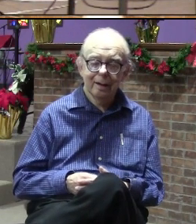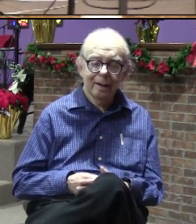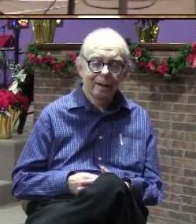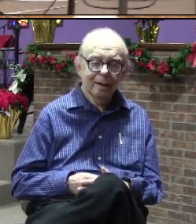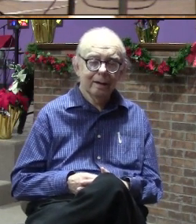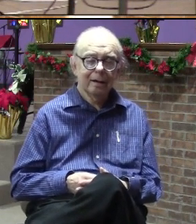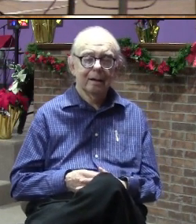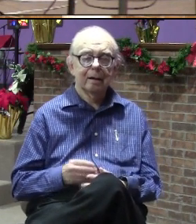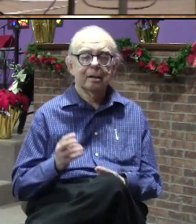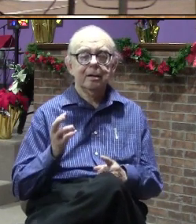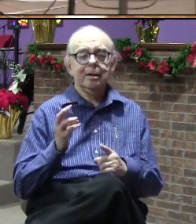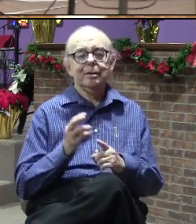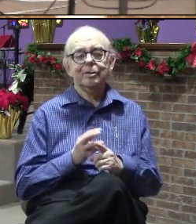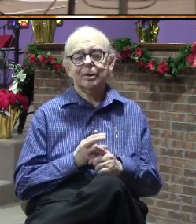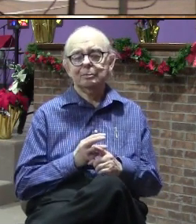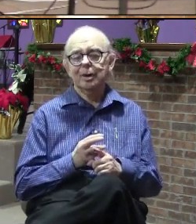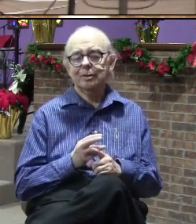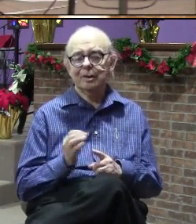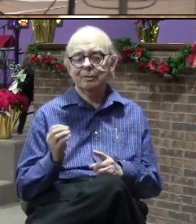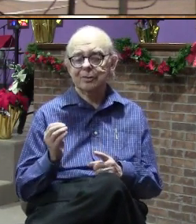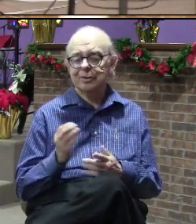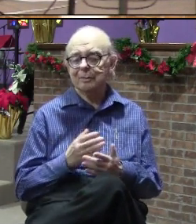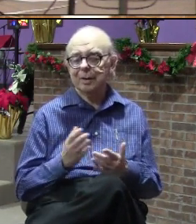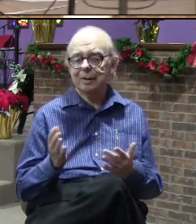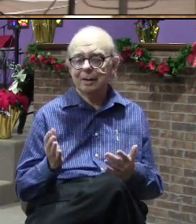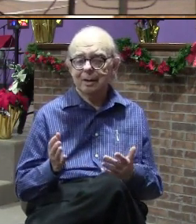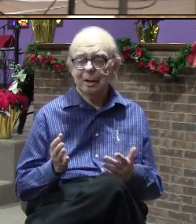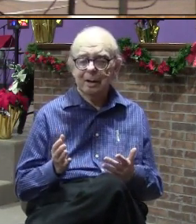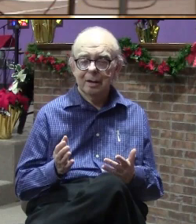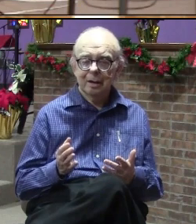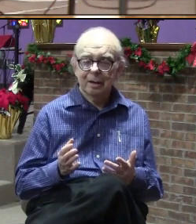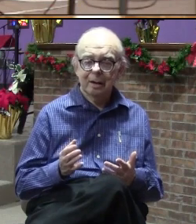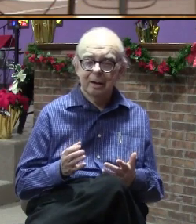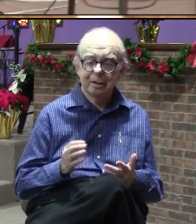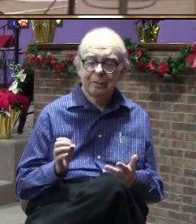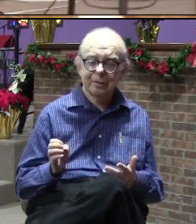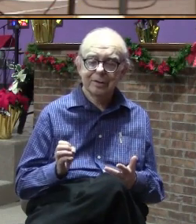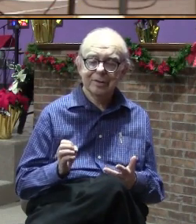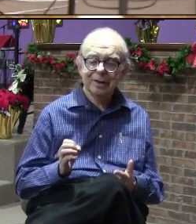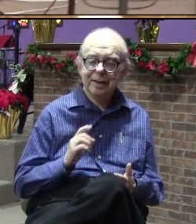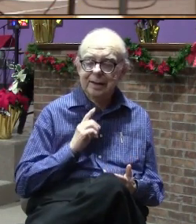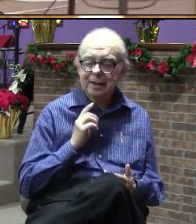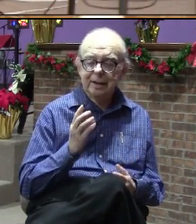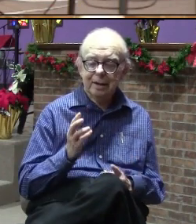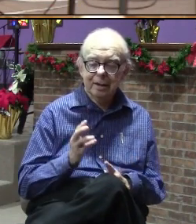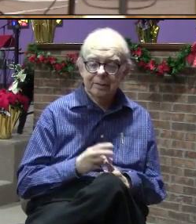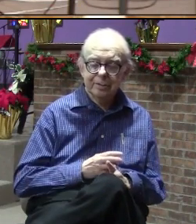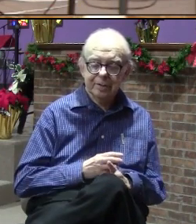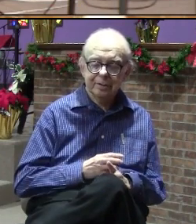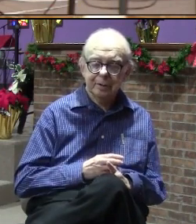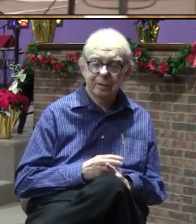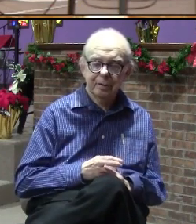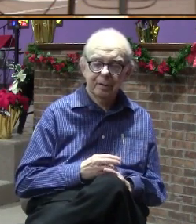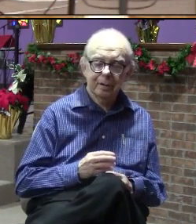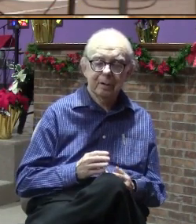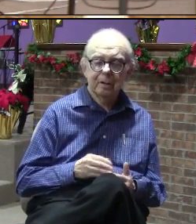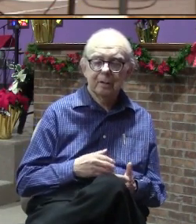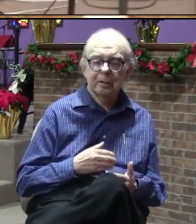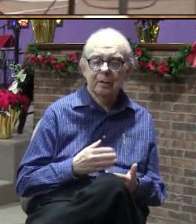There was 6 months and something. She was 6 months pregnant, okay? She's in her